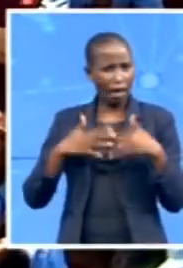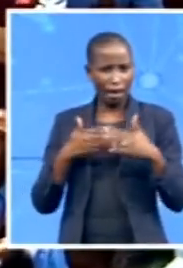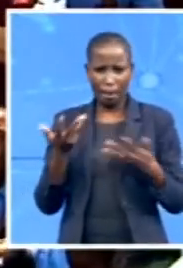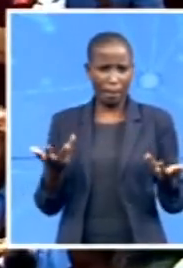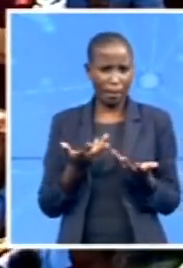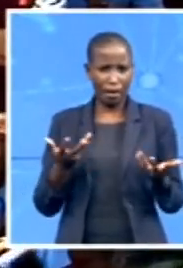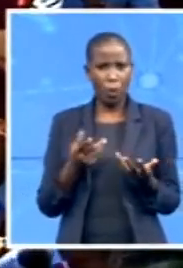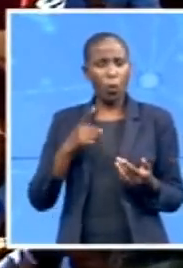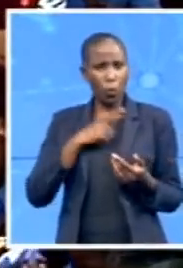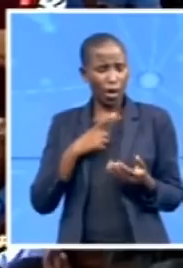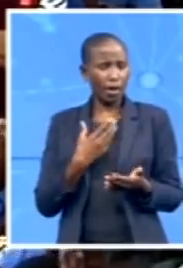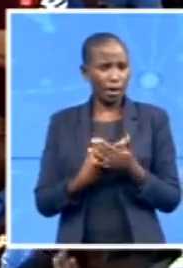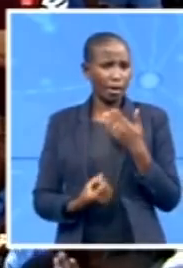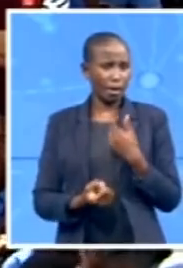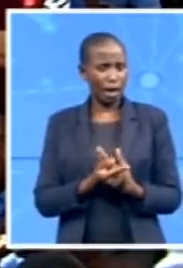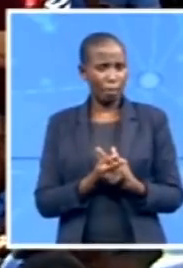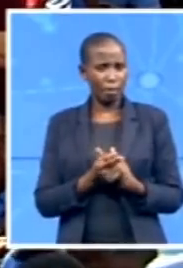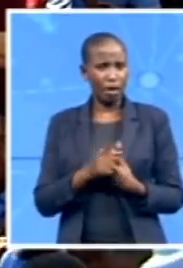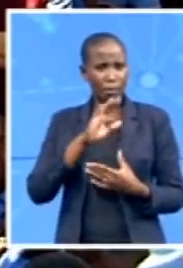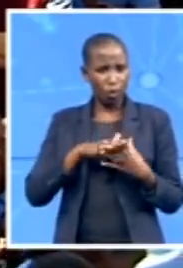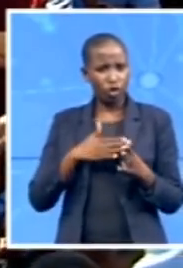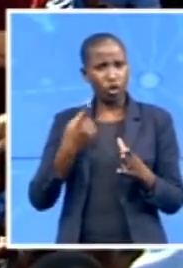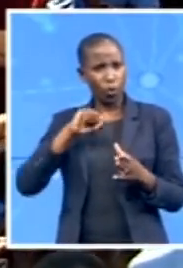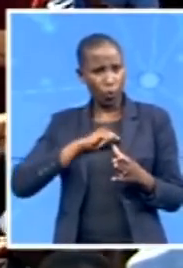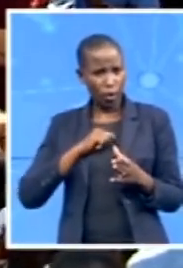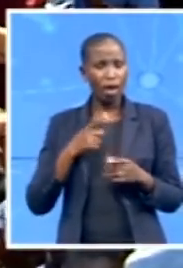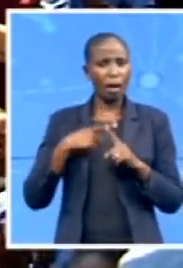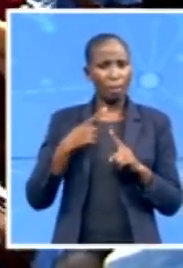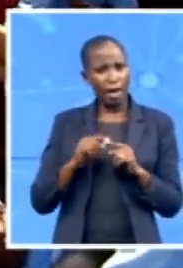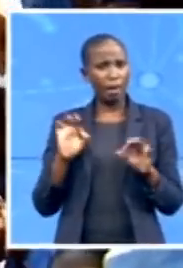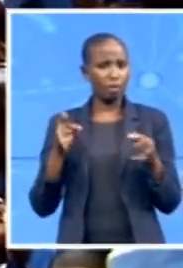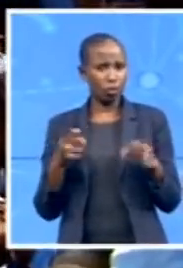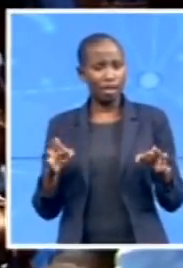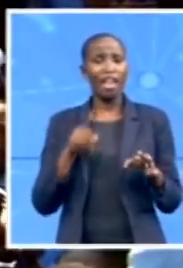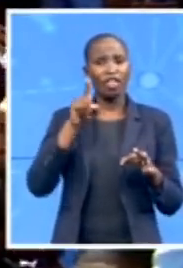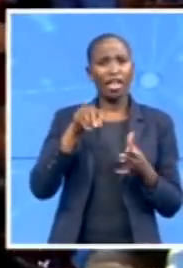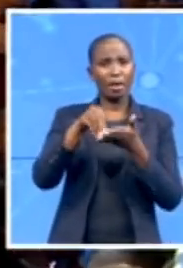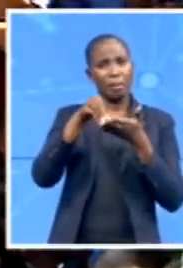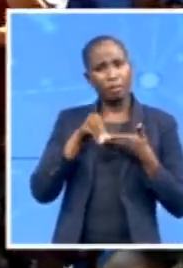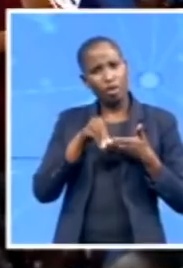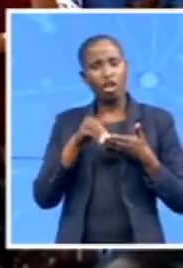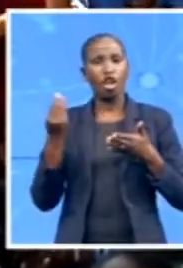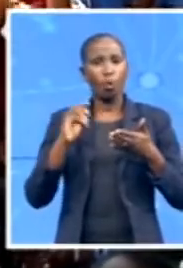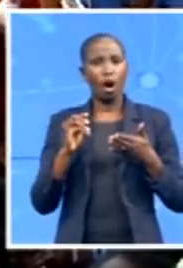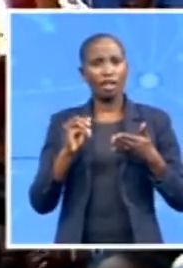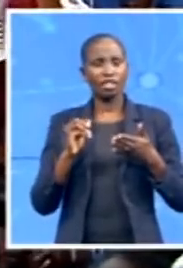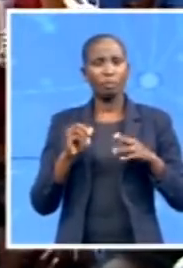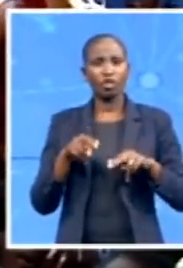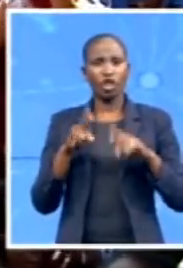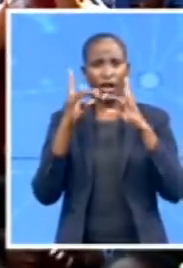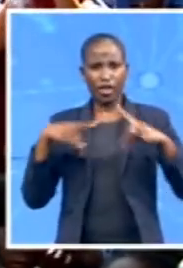music? They come with camp chairs here. They play music and no one tells them anything. That's what I wanted to complain about because I'm a